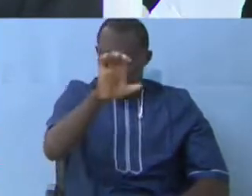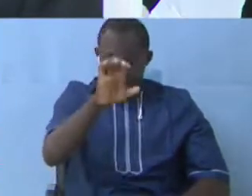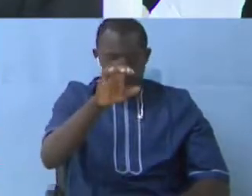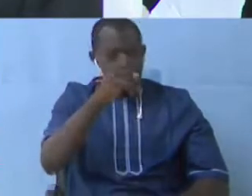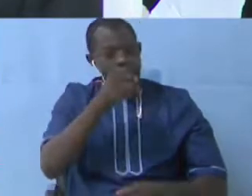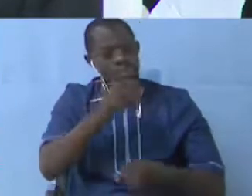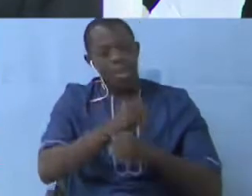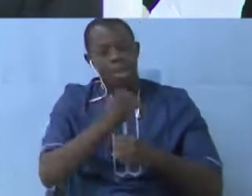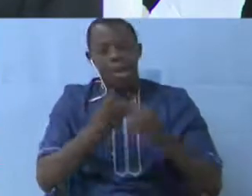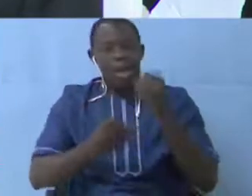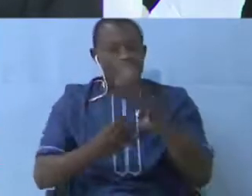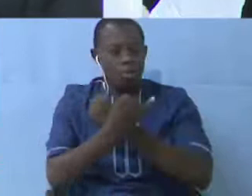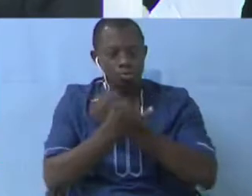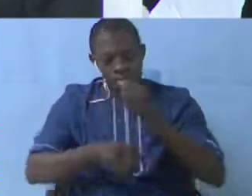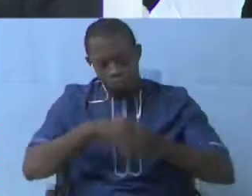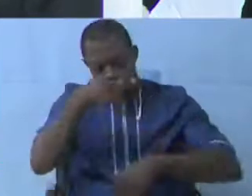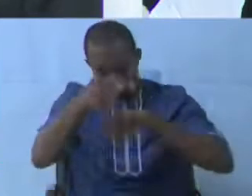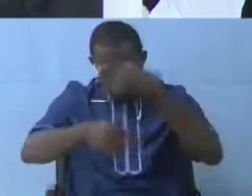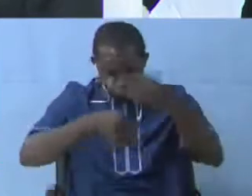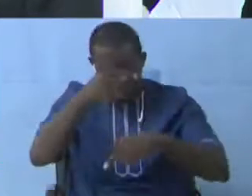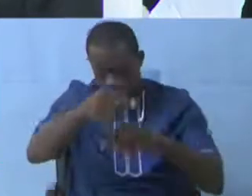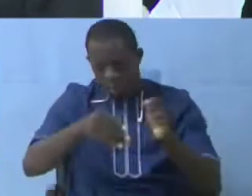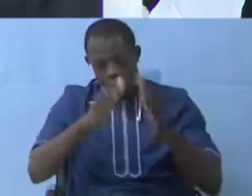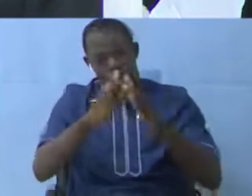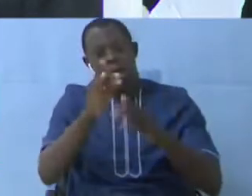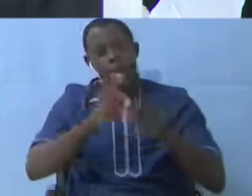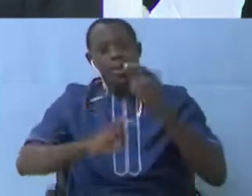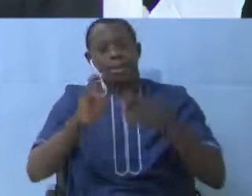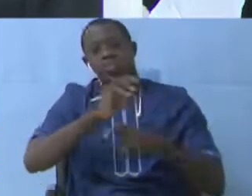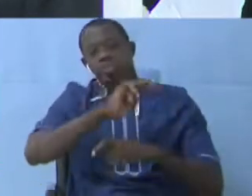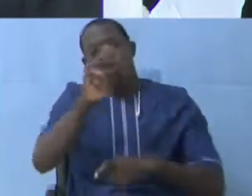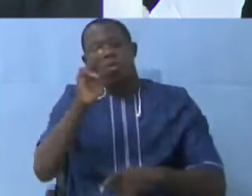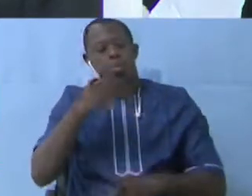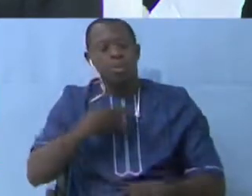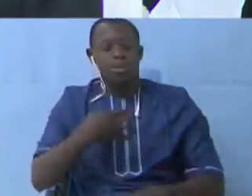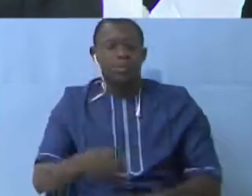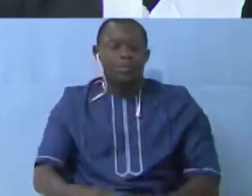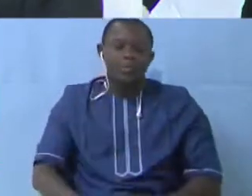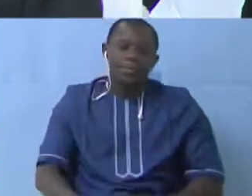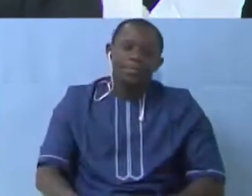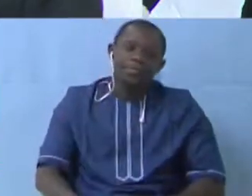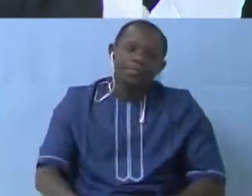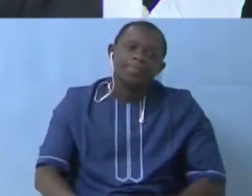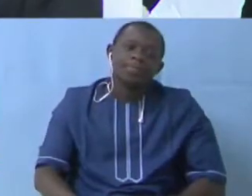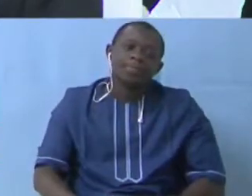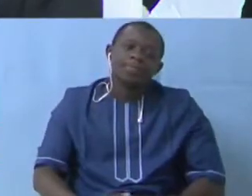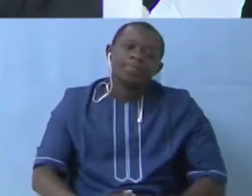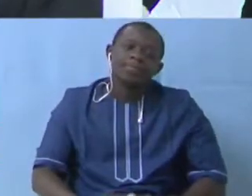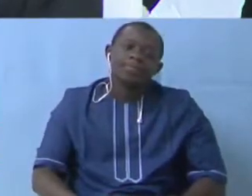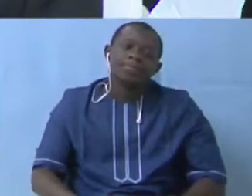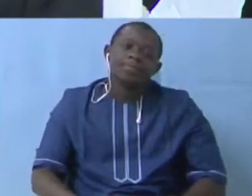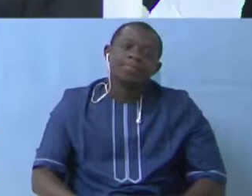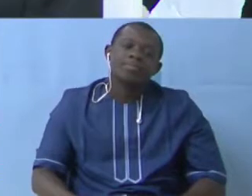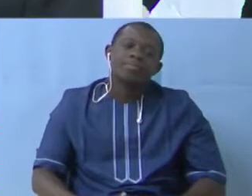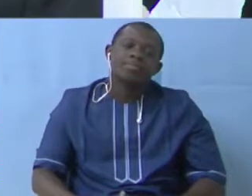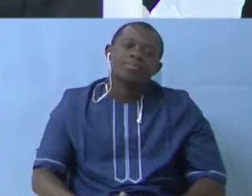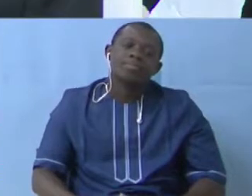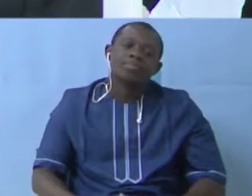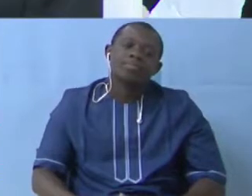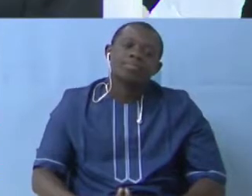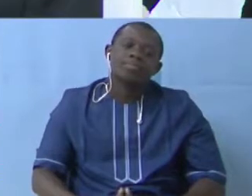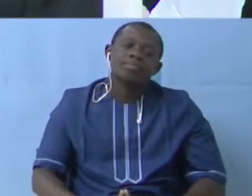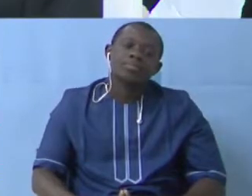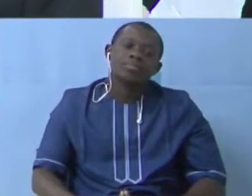abused in a continuous way again. ñoom dañ farlu woon taxaw jonna ne daal dinañ gis ne réewi Gambia mii du continuer